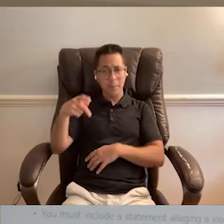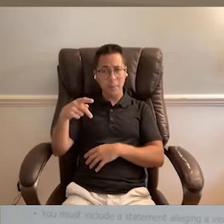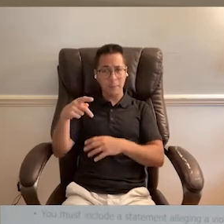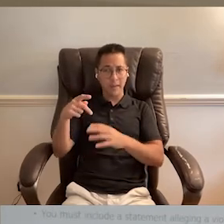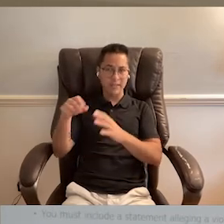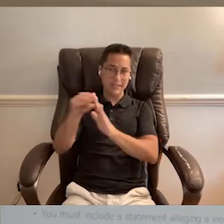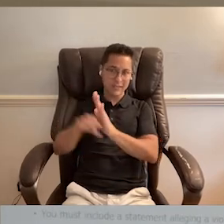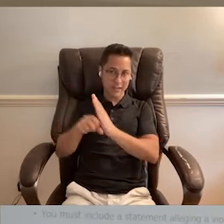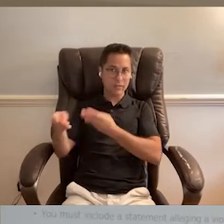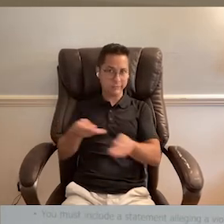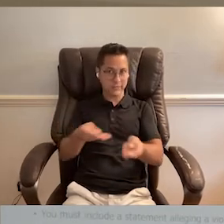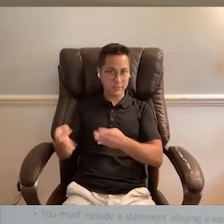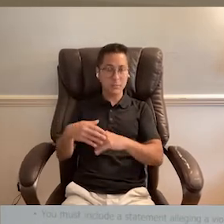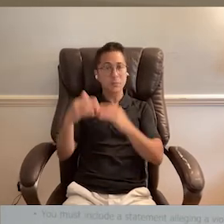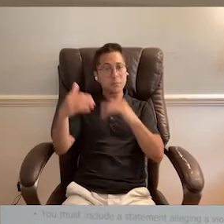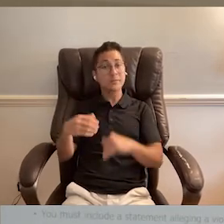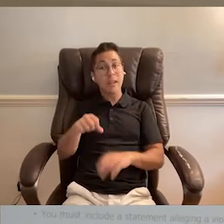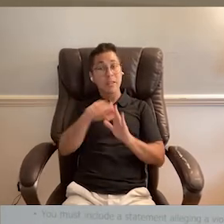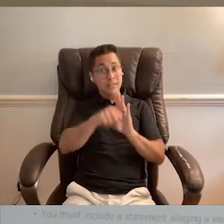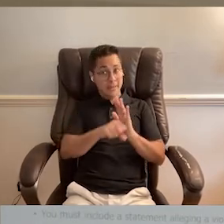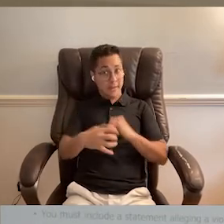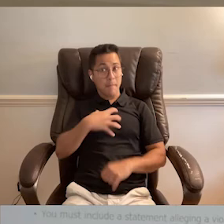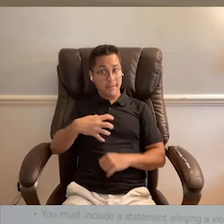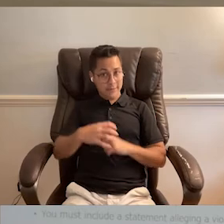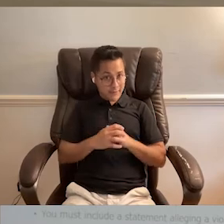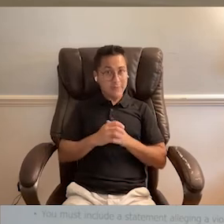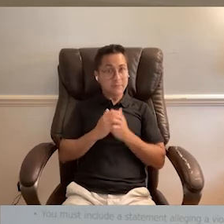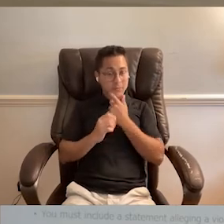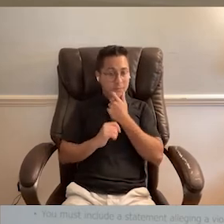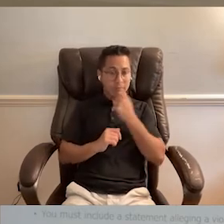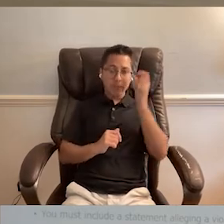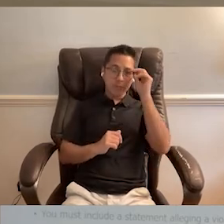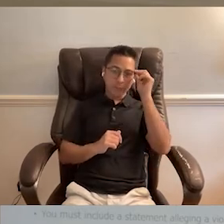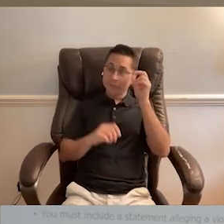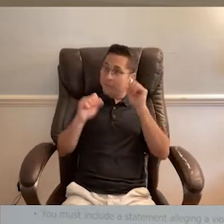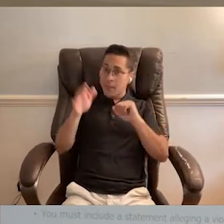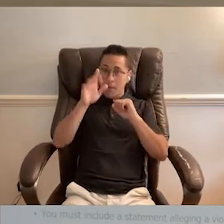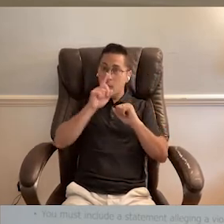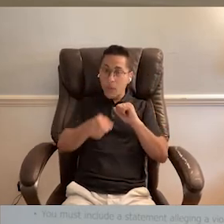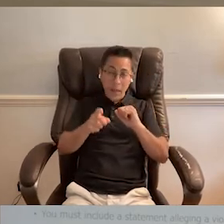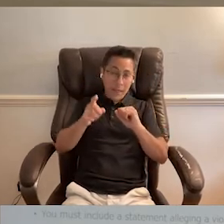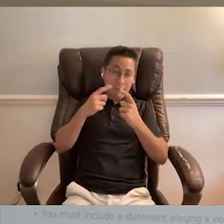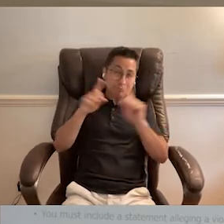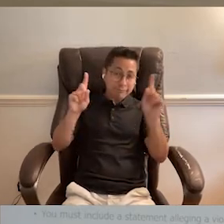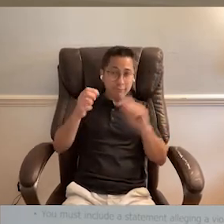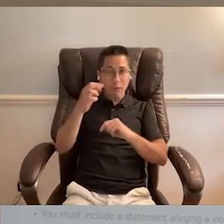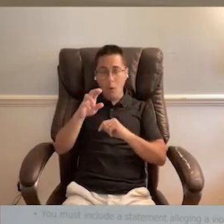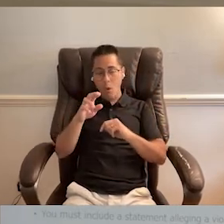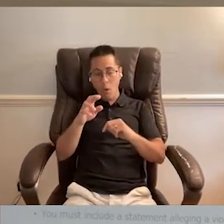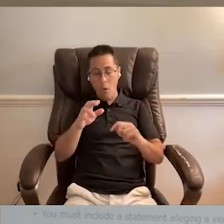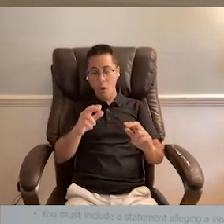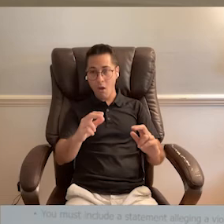State complaints. These can be wonderfully effective or completely ineffective, depending